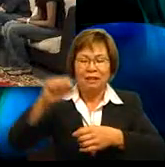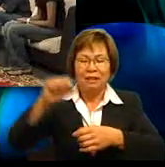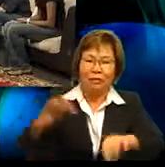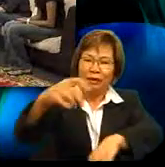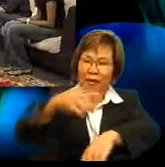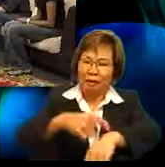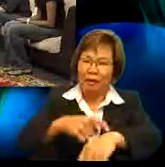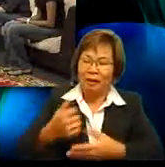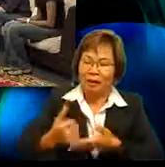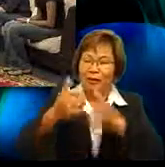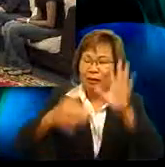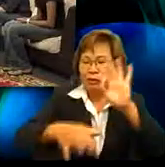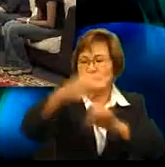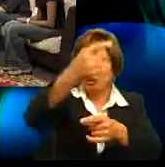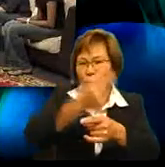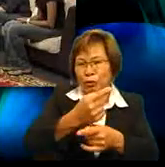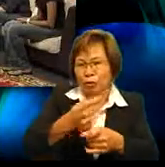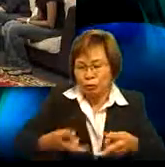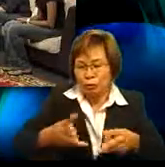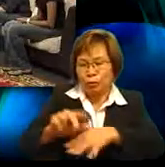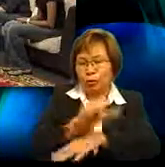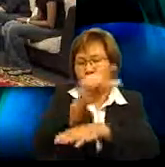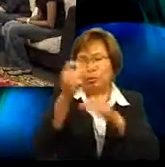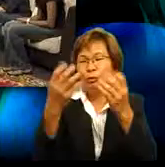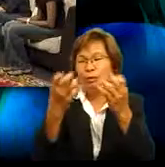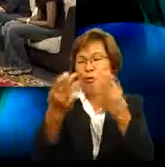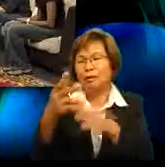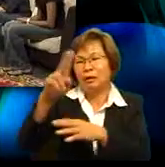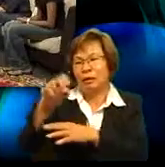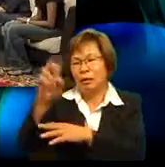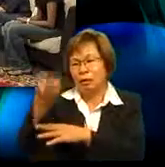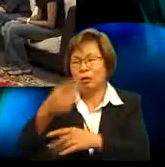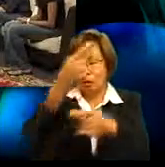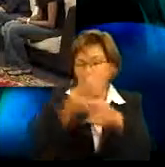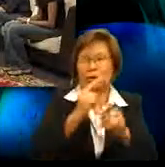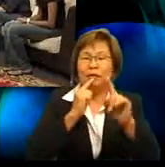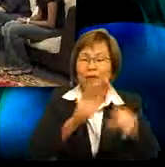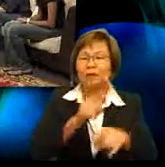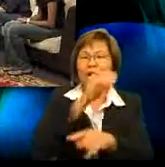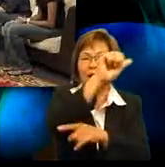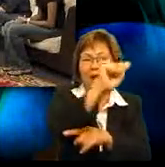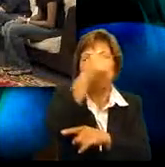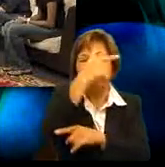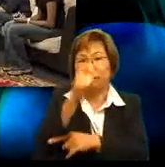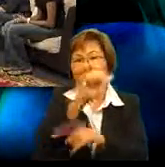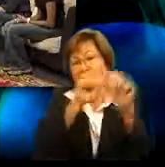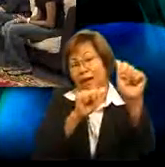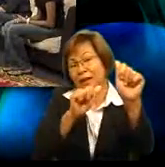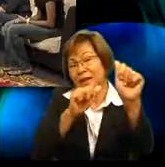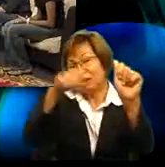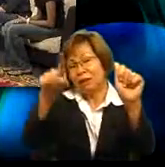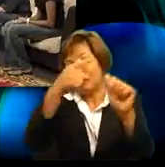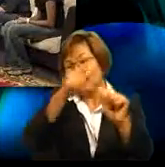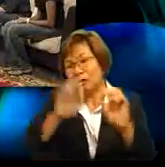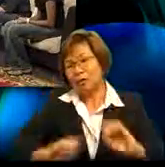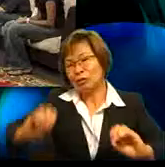Can you help us to choose the correct way to use plural nouns? The correct answer would be A, because there